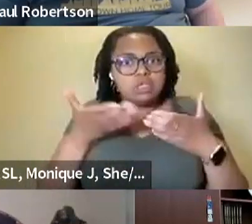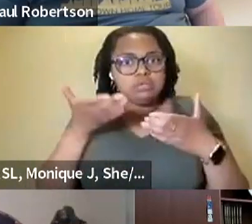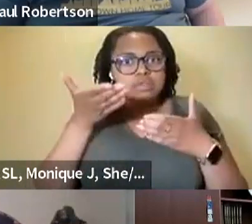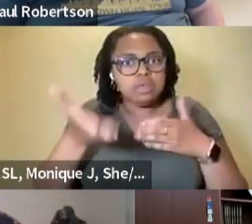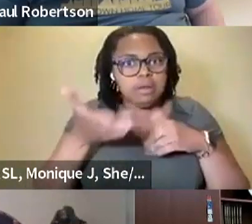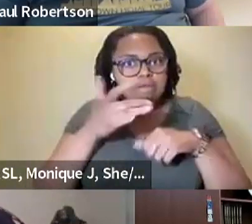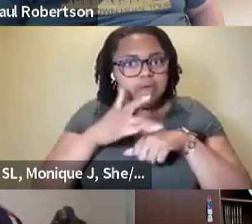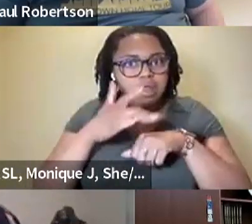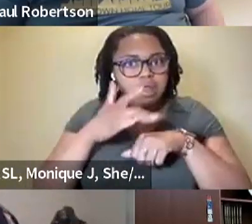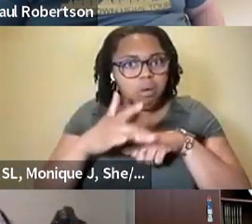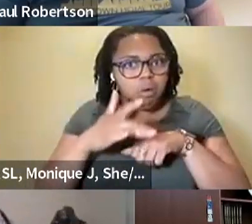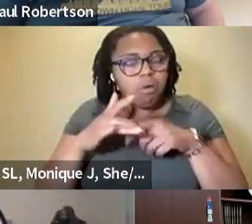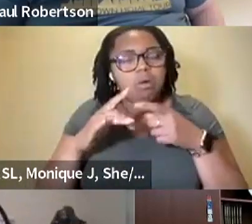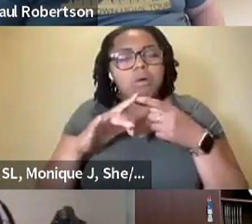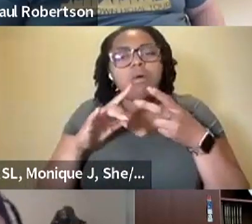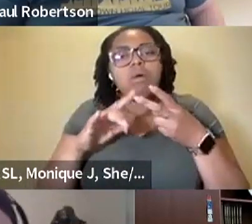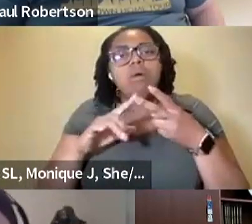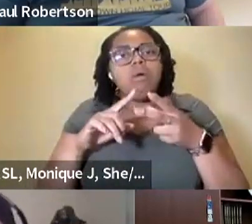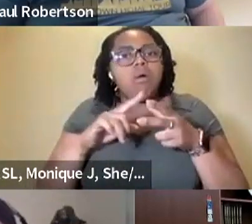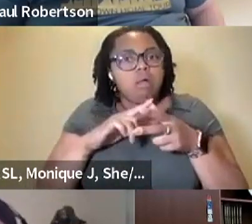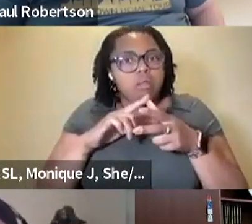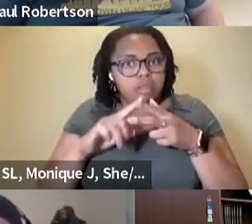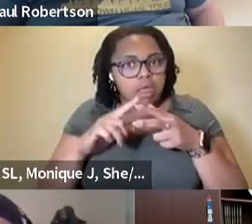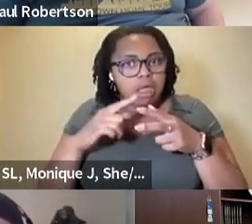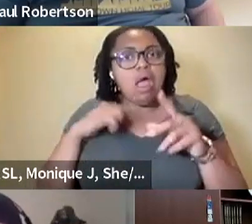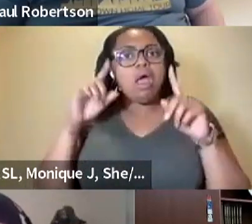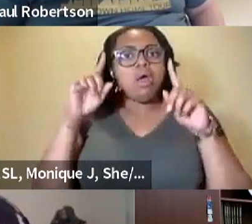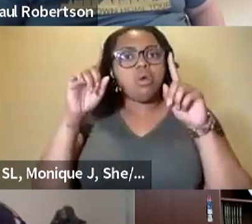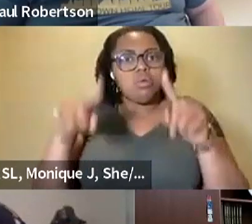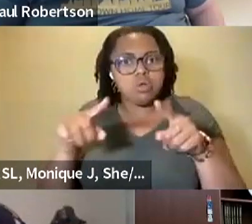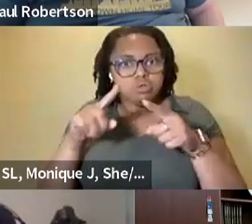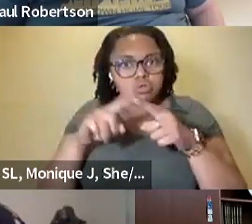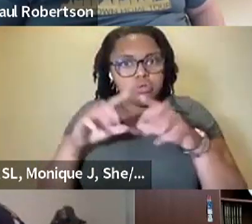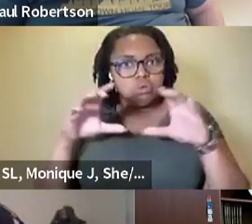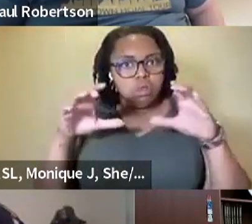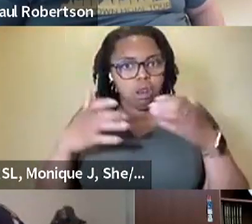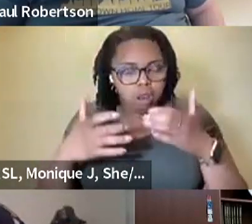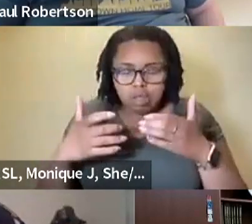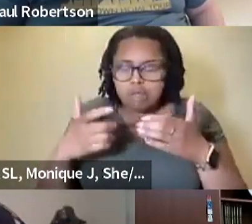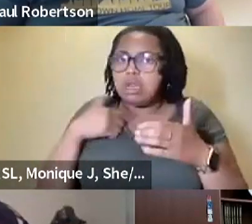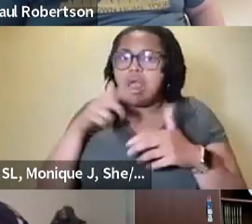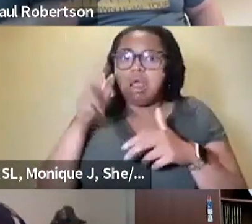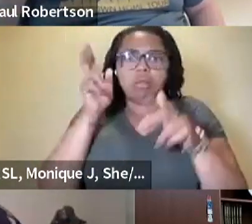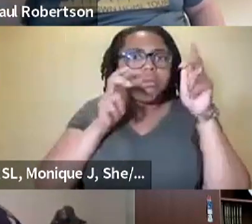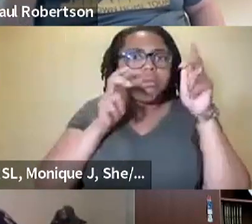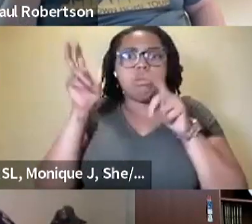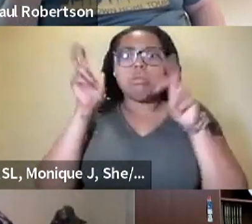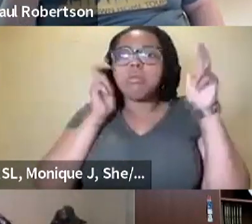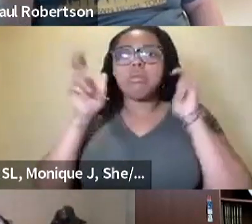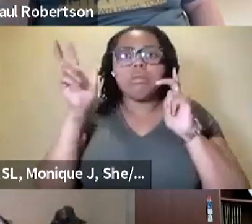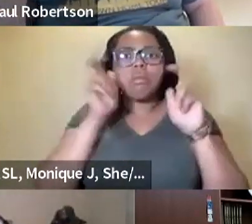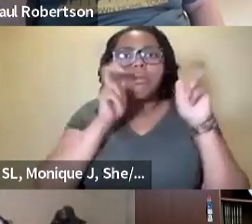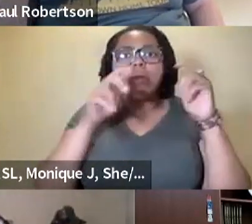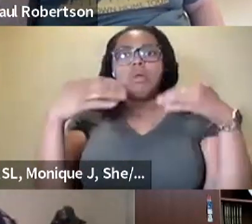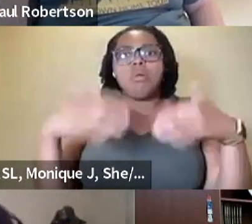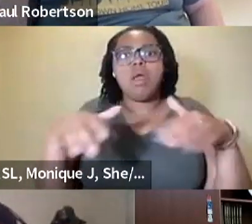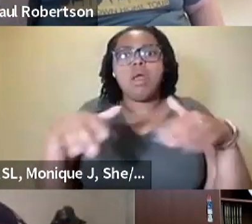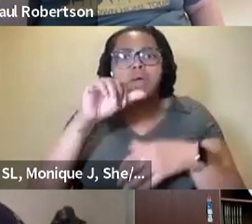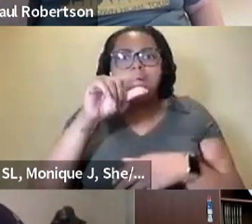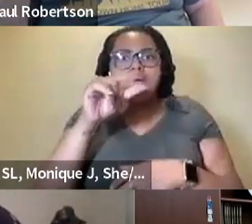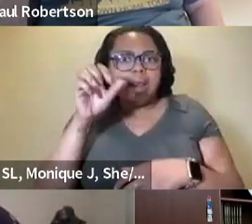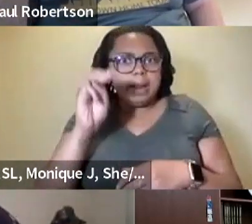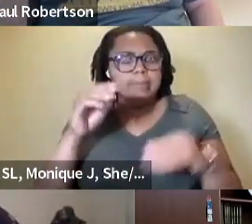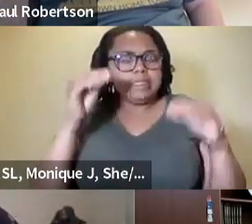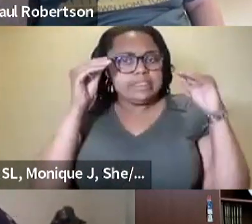And then I attended and I see and I hear some of the things that Adam is imparting to the students.